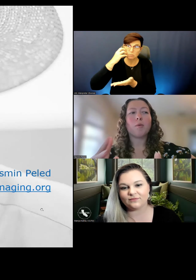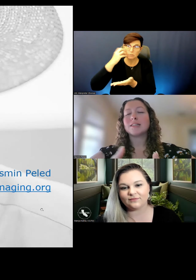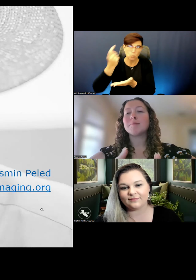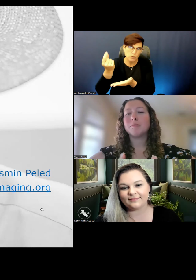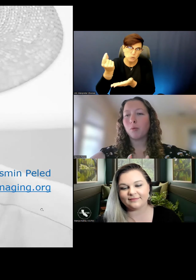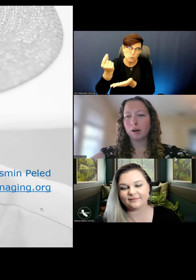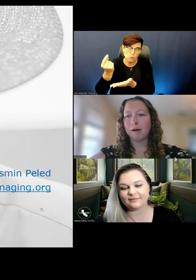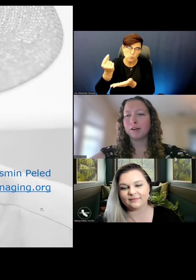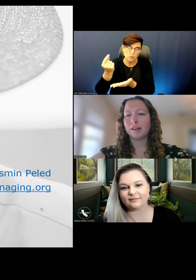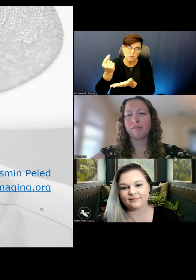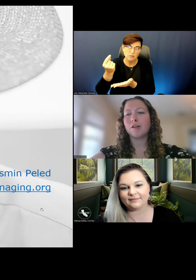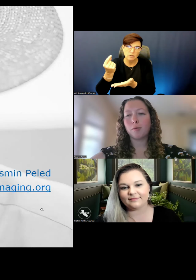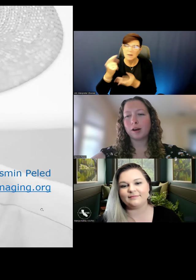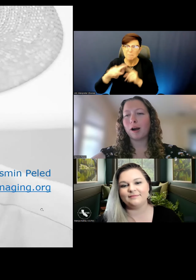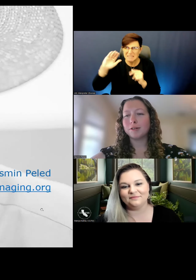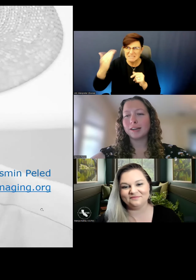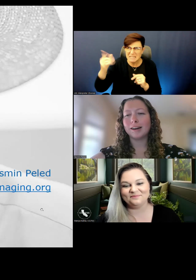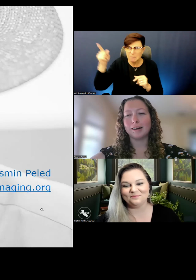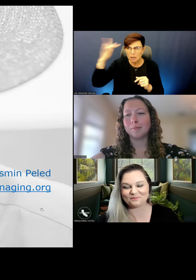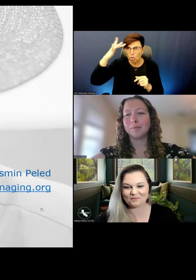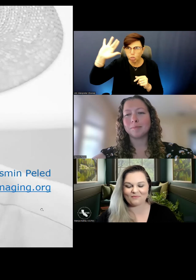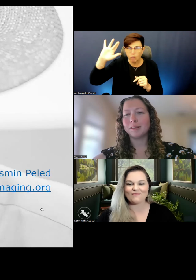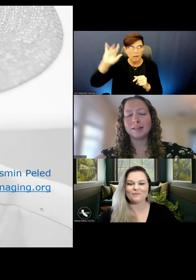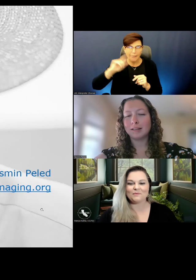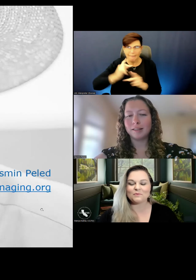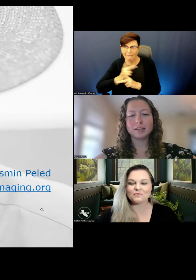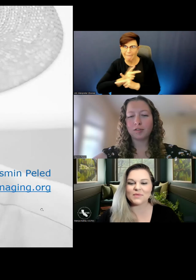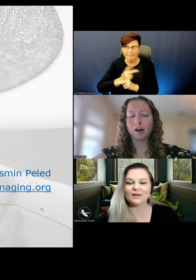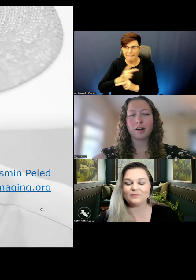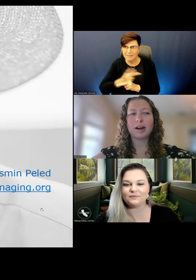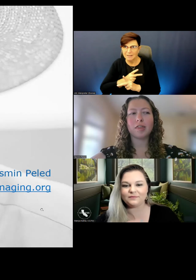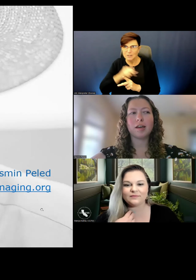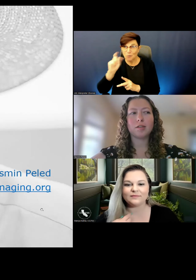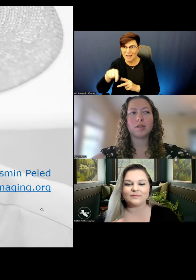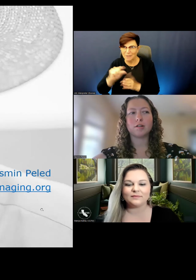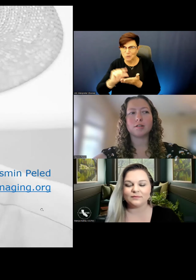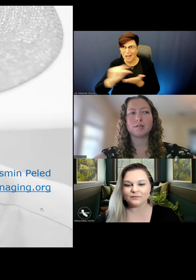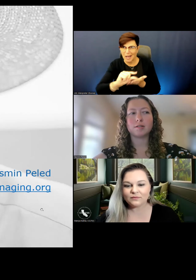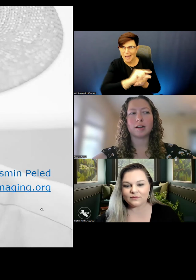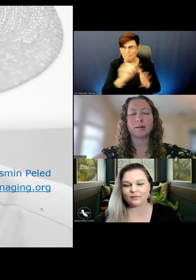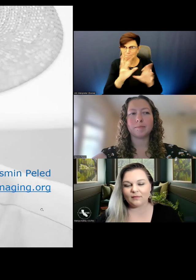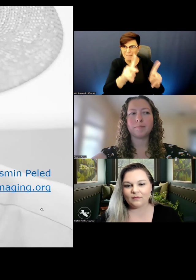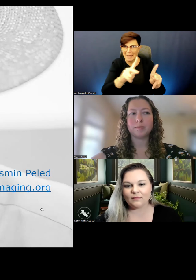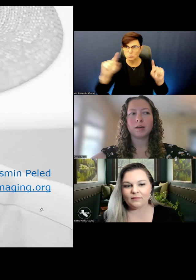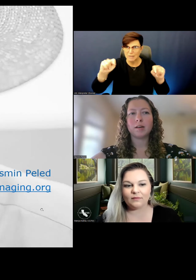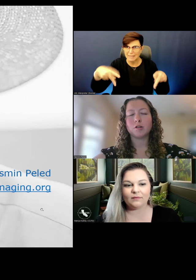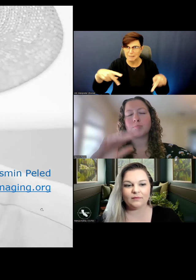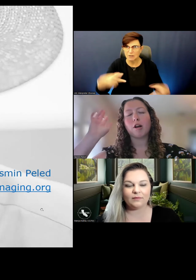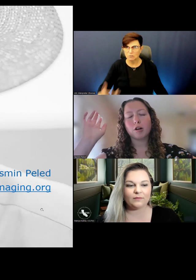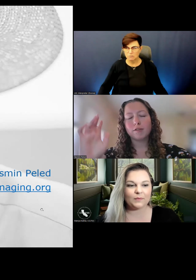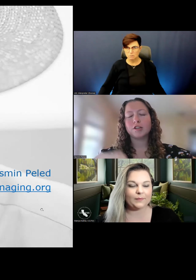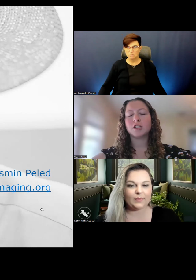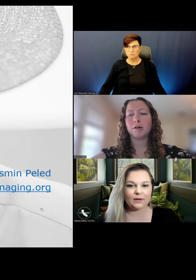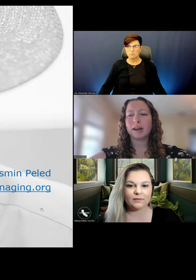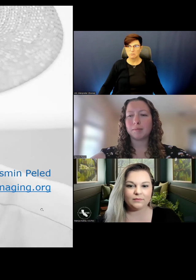there always seems to be a way around it. They figured a way around it this far, and I think that there's